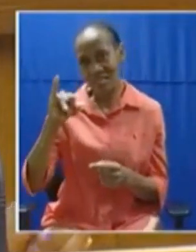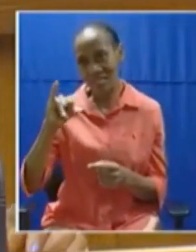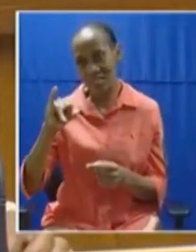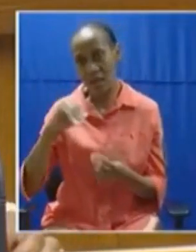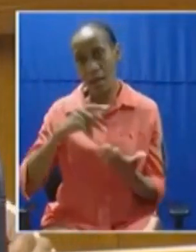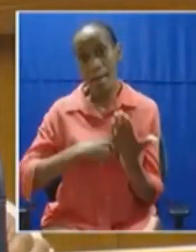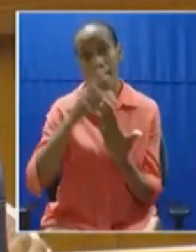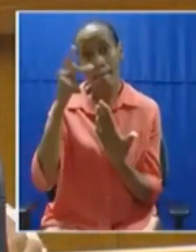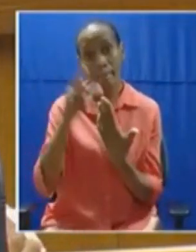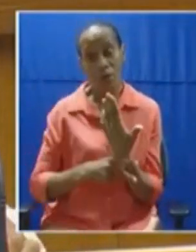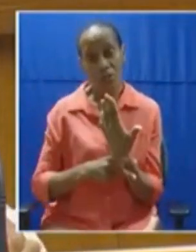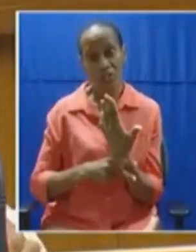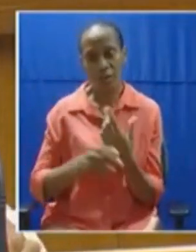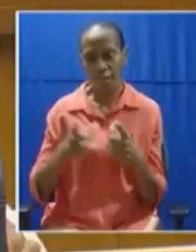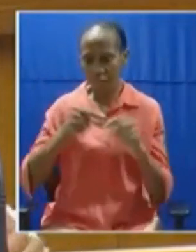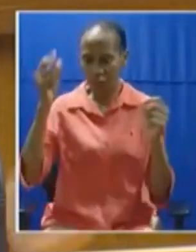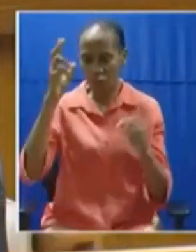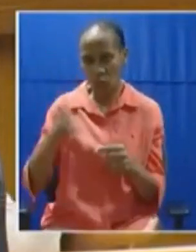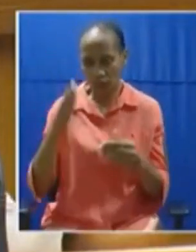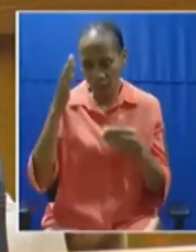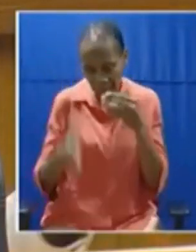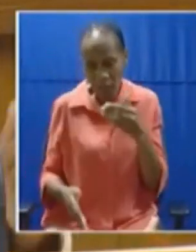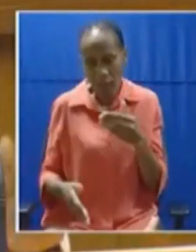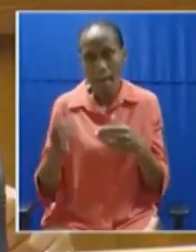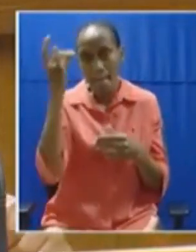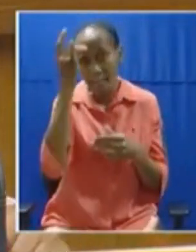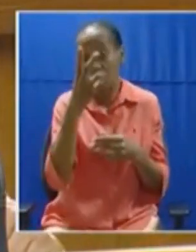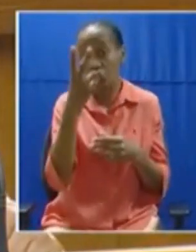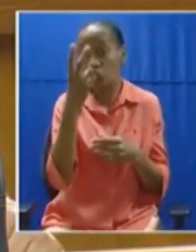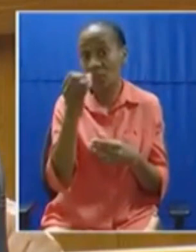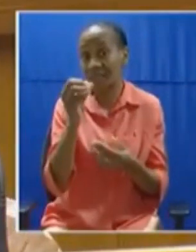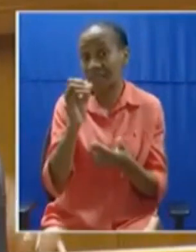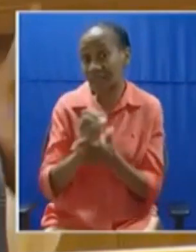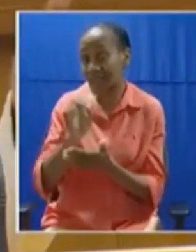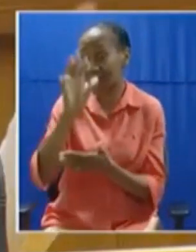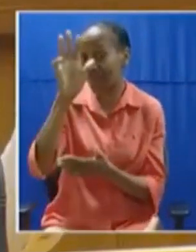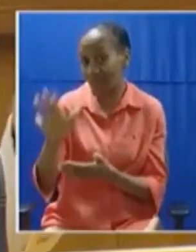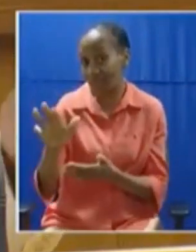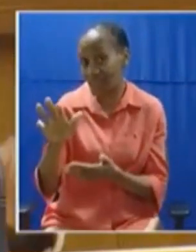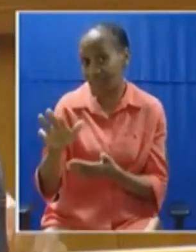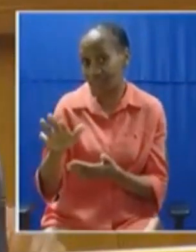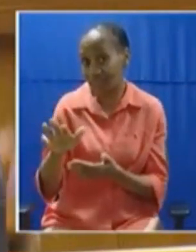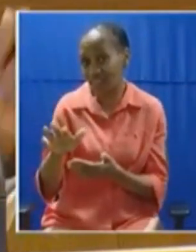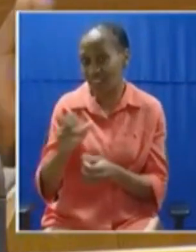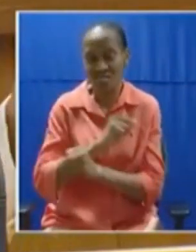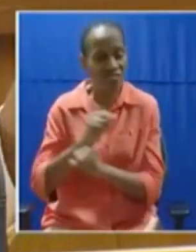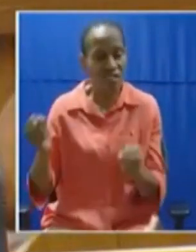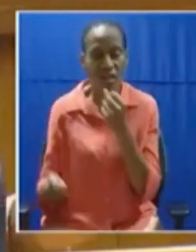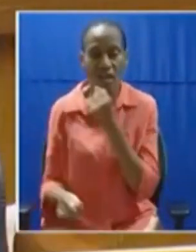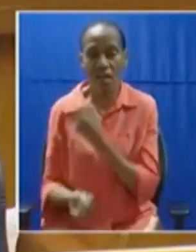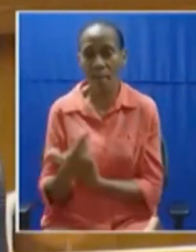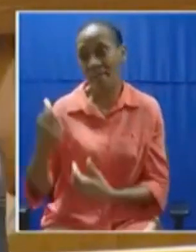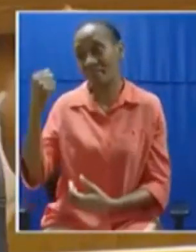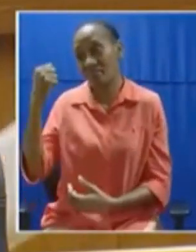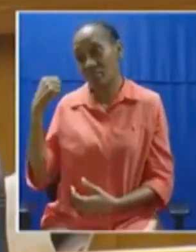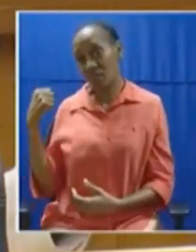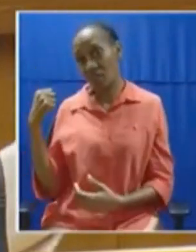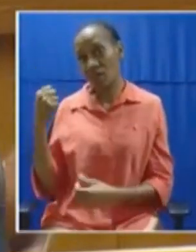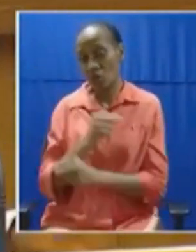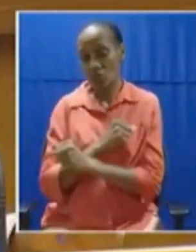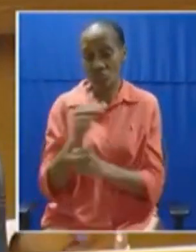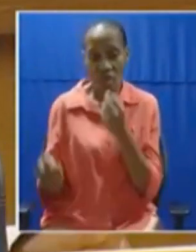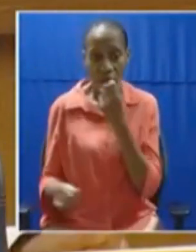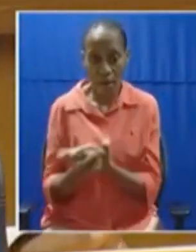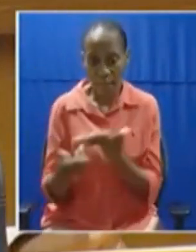March 2019. It was a populist propaganda then, it's a populist propaganda